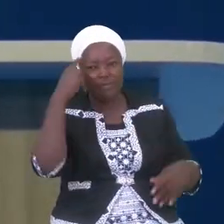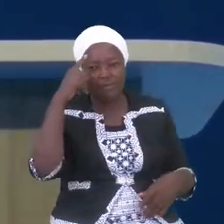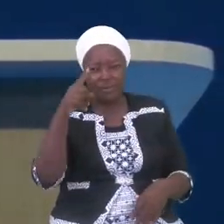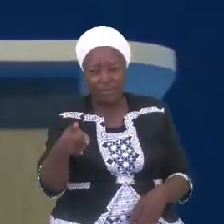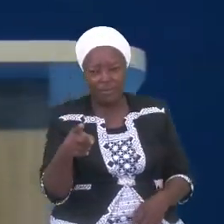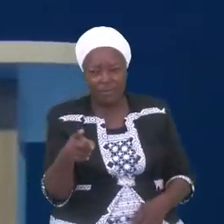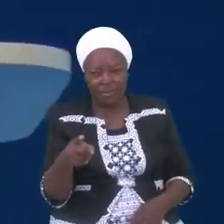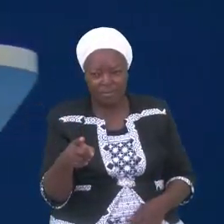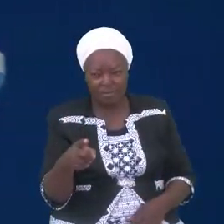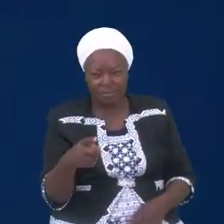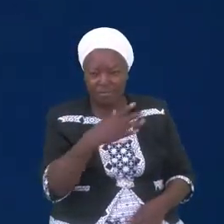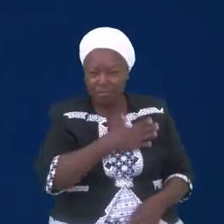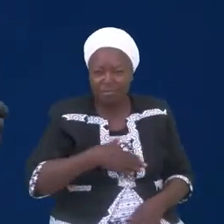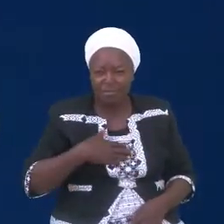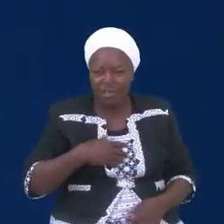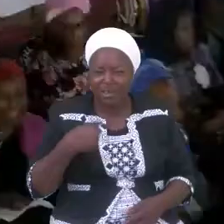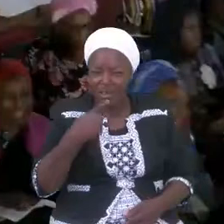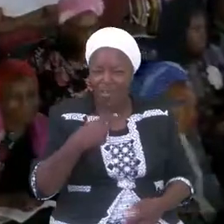I lost my people.